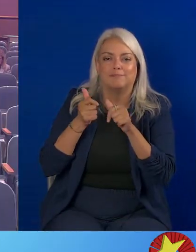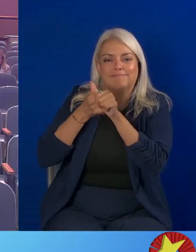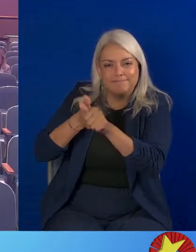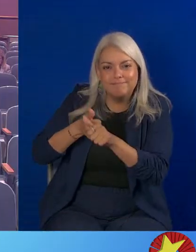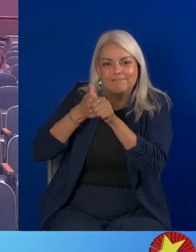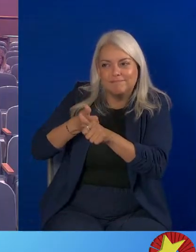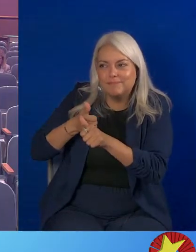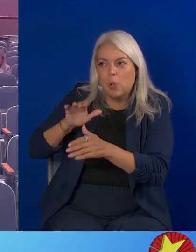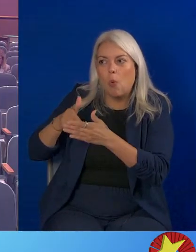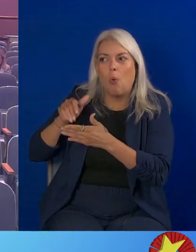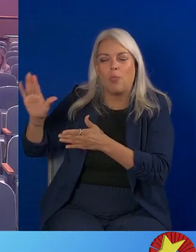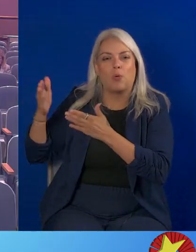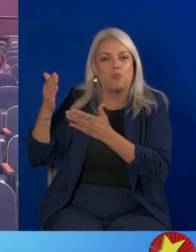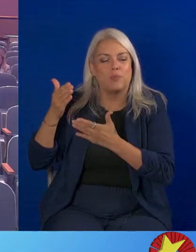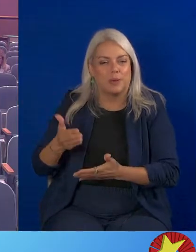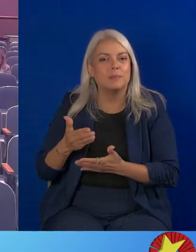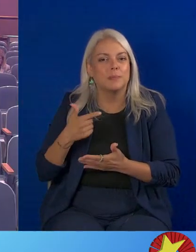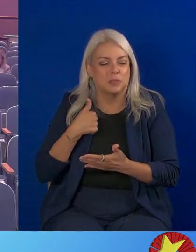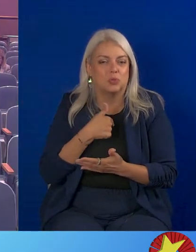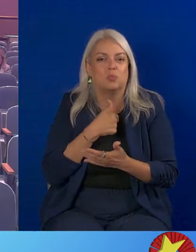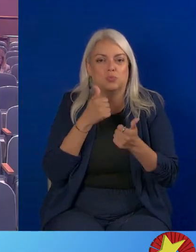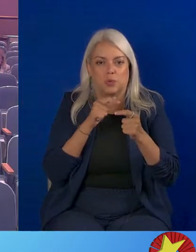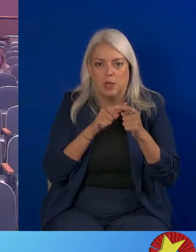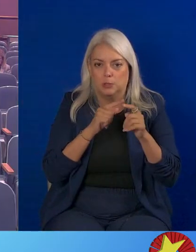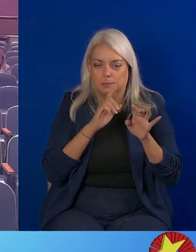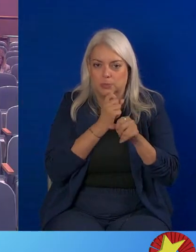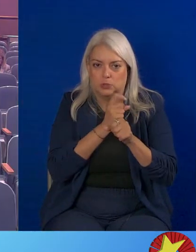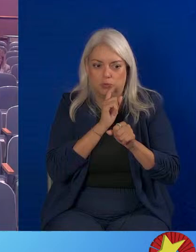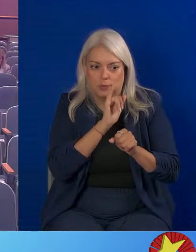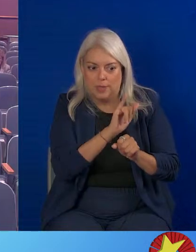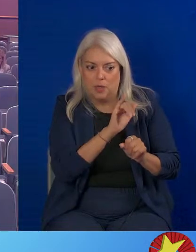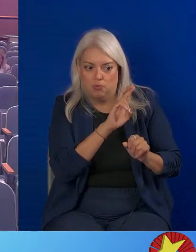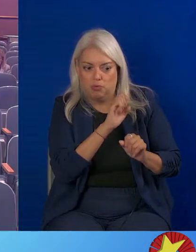tighten up those documents. And